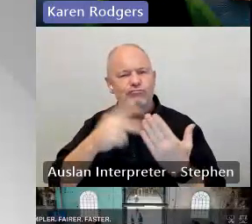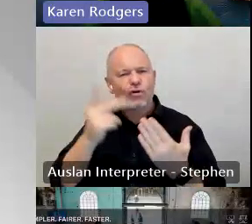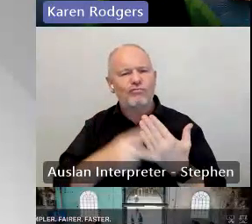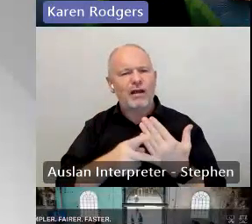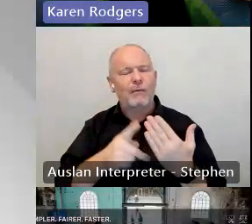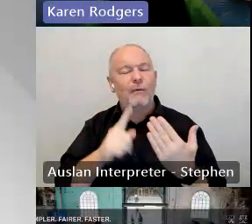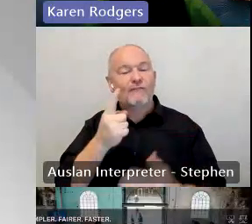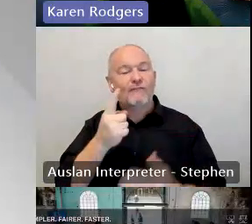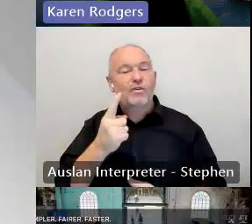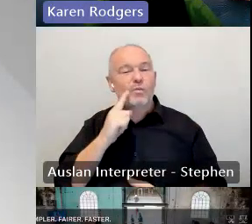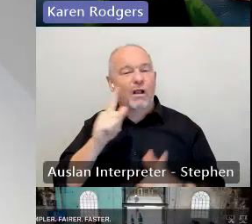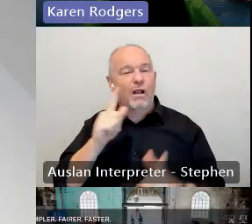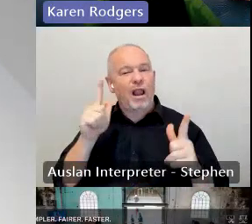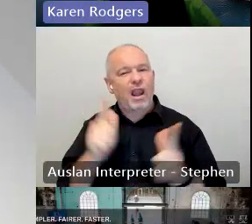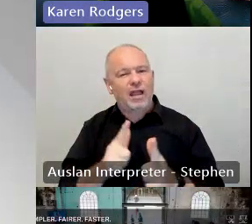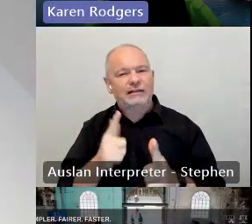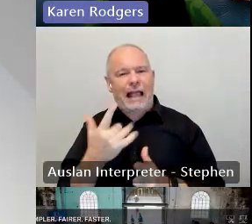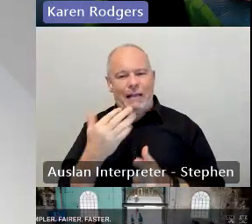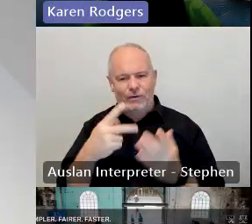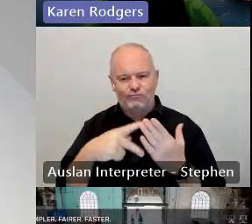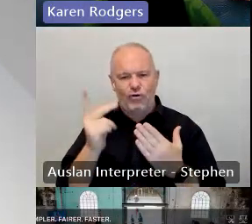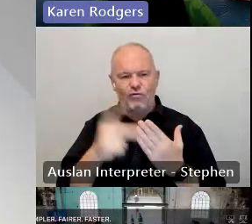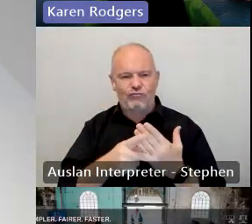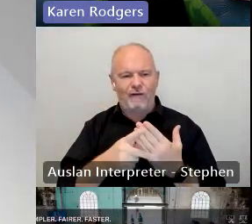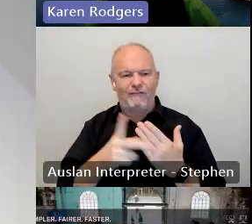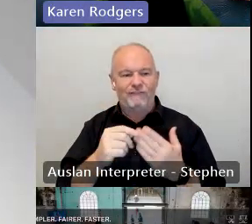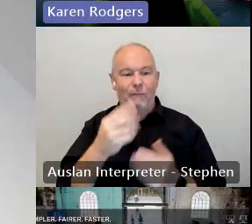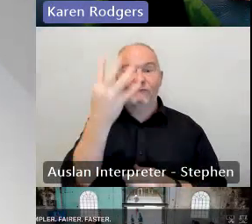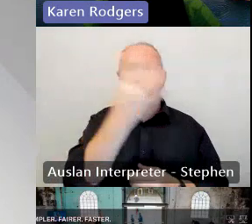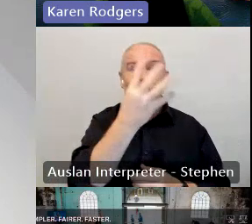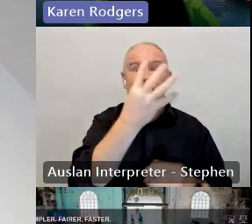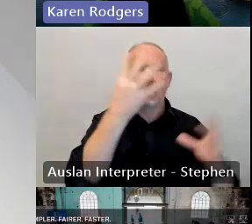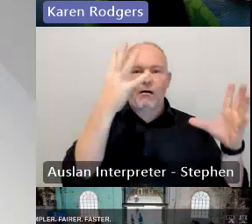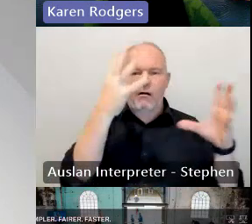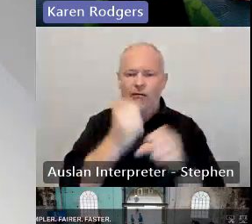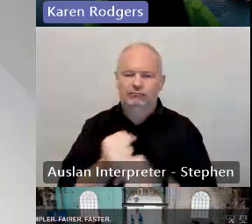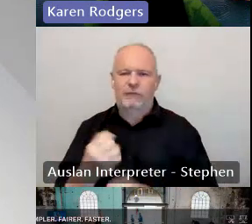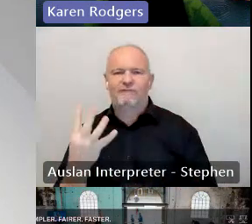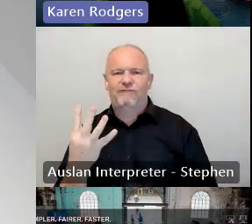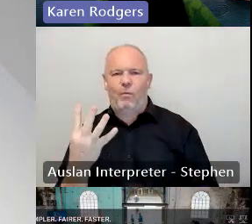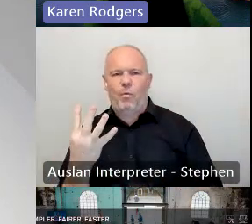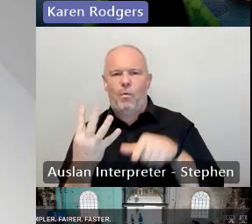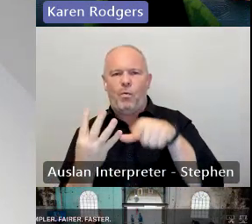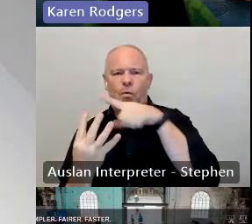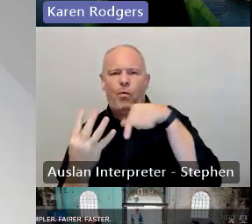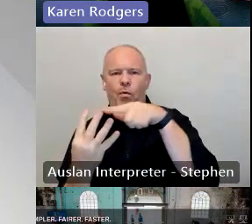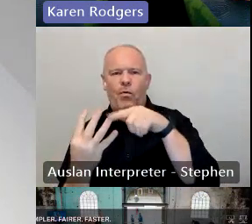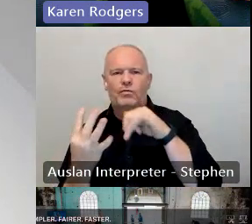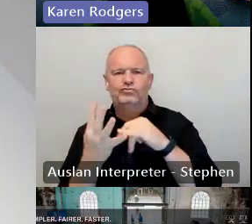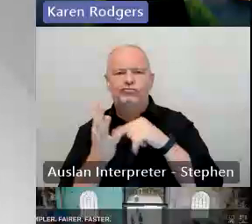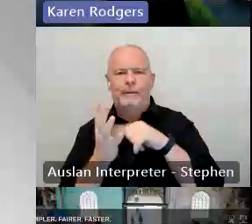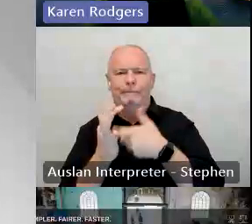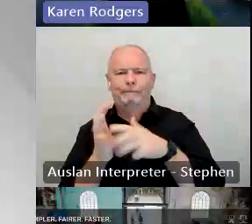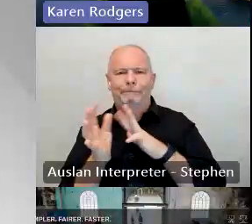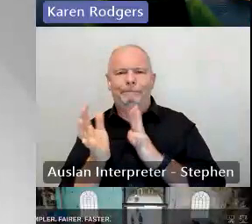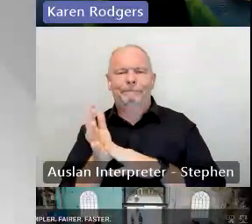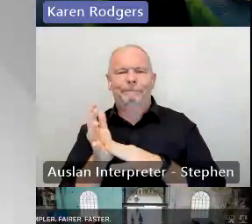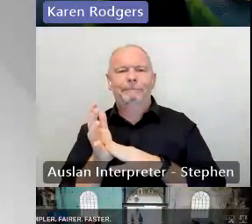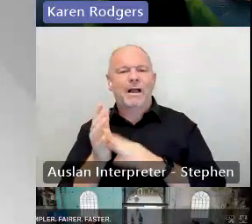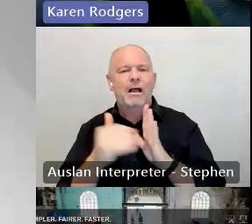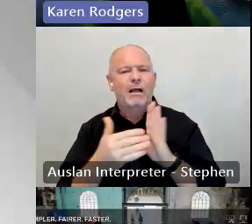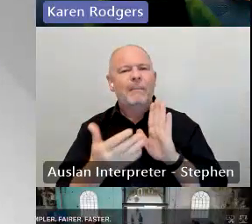firstly reduces the number of programs from 14 to 4 core streams. I'm really happy now